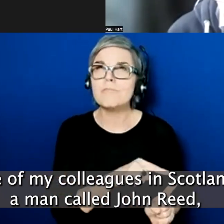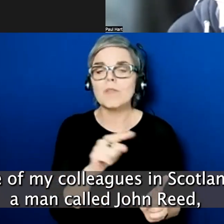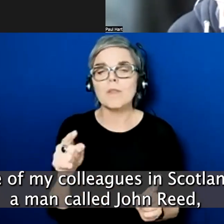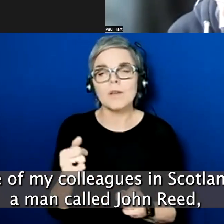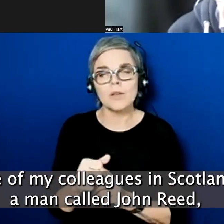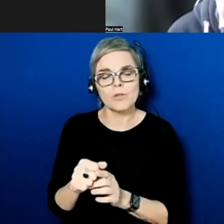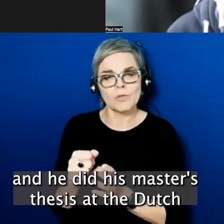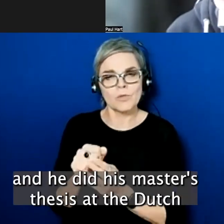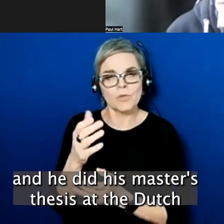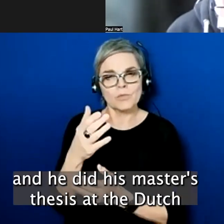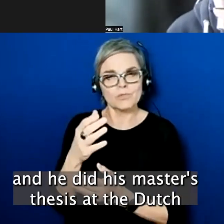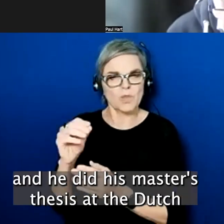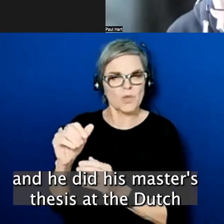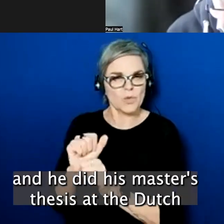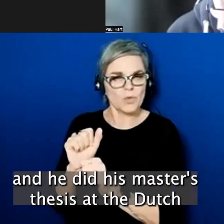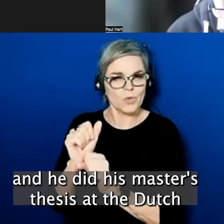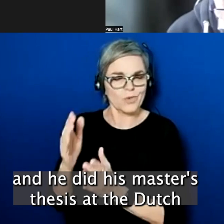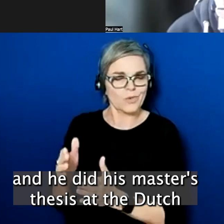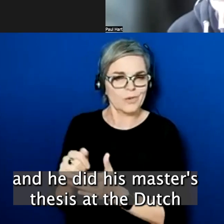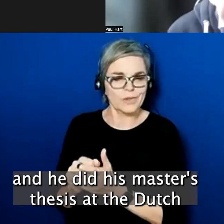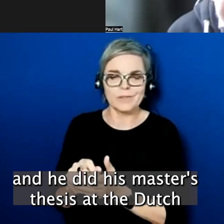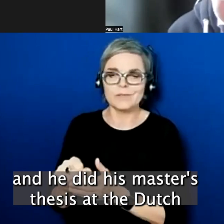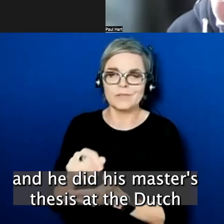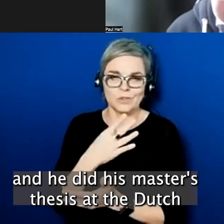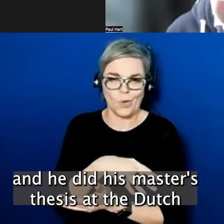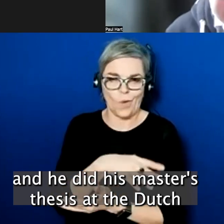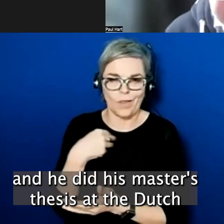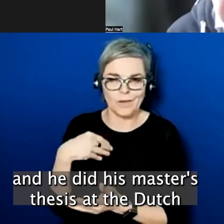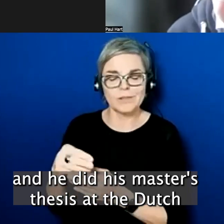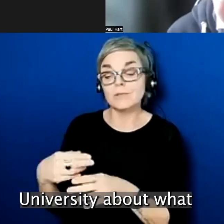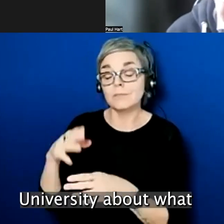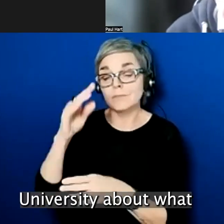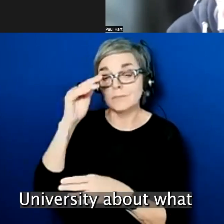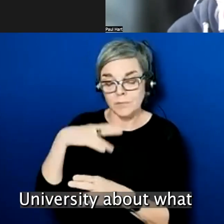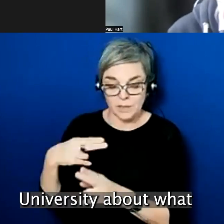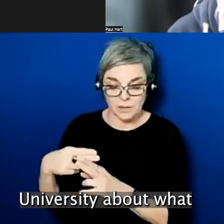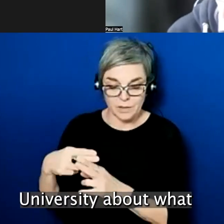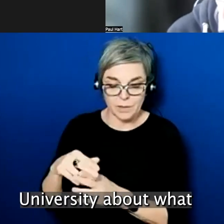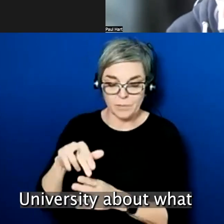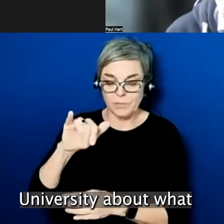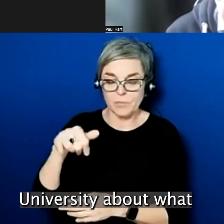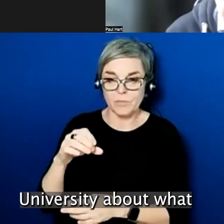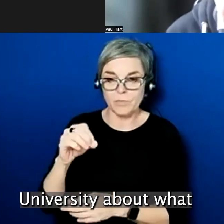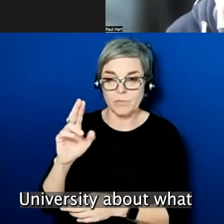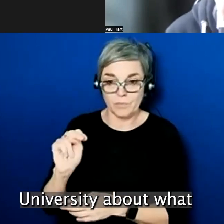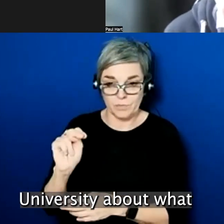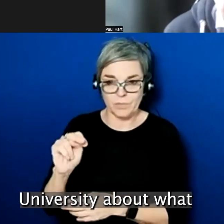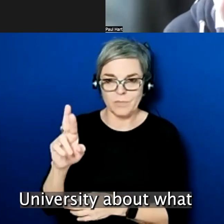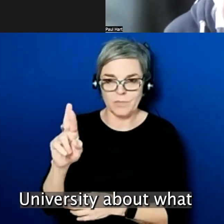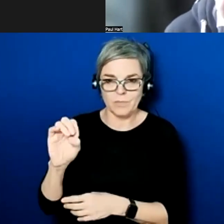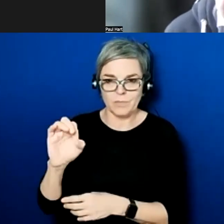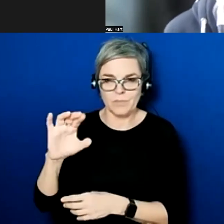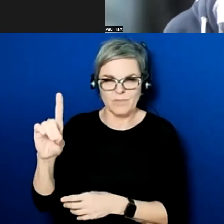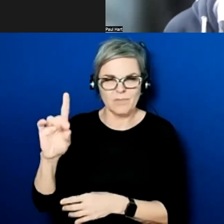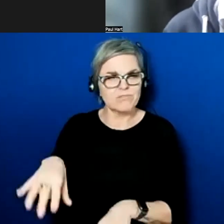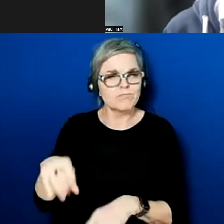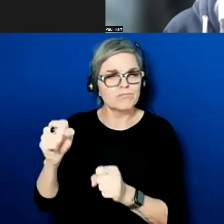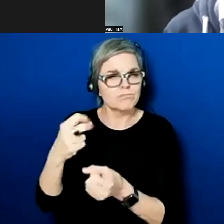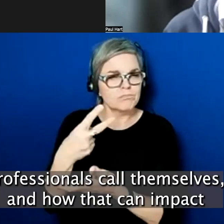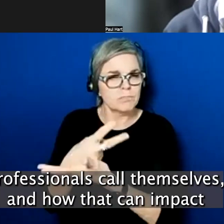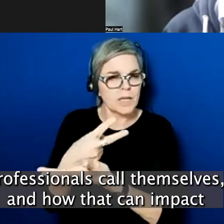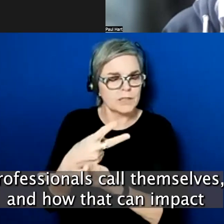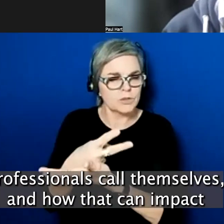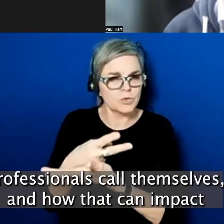John Reid, he did his master's thesis at the Dutch University about